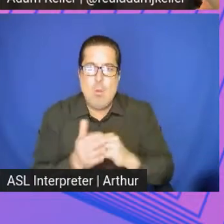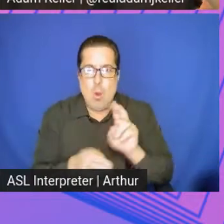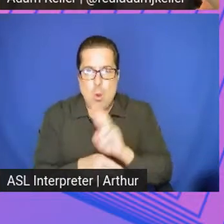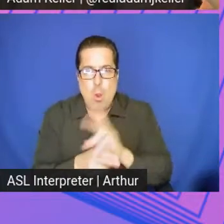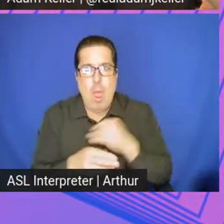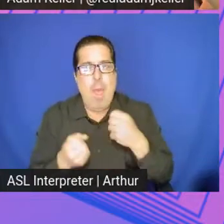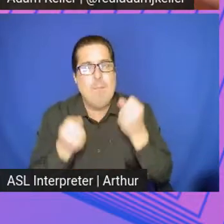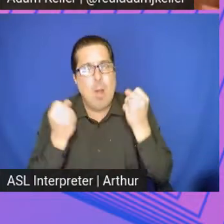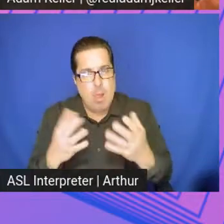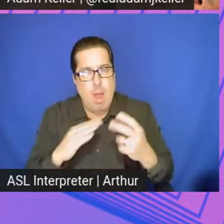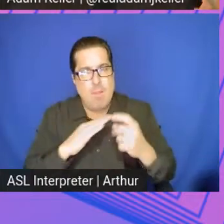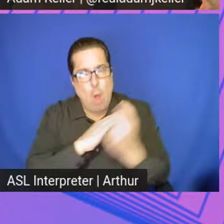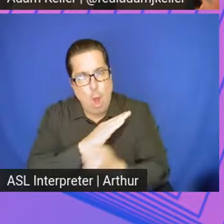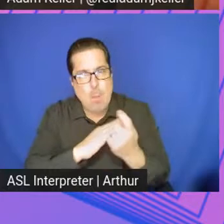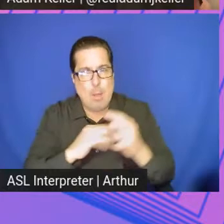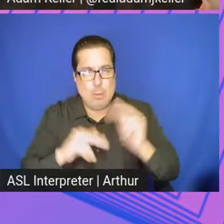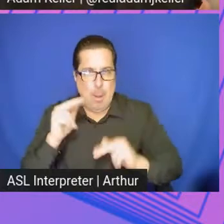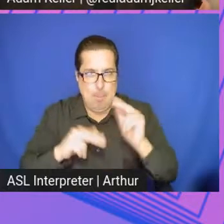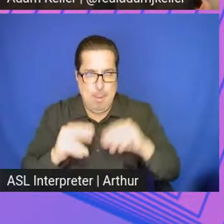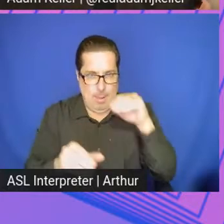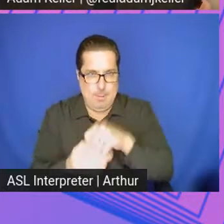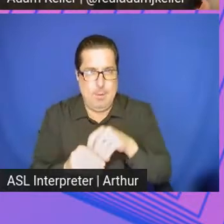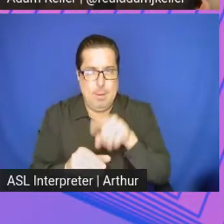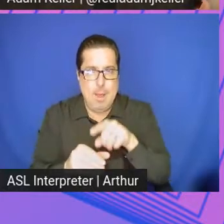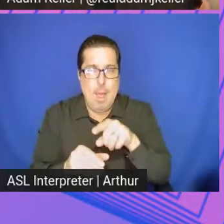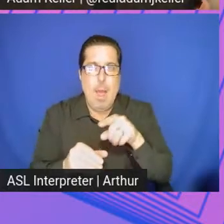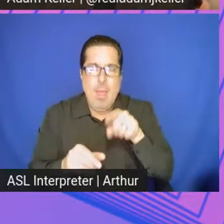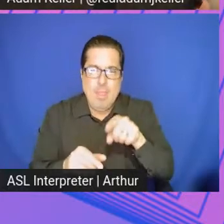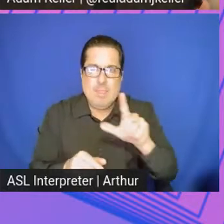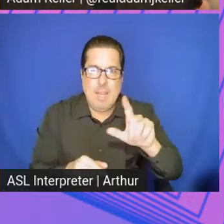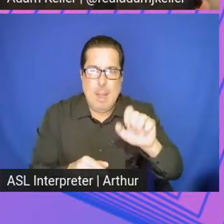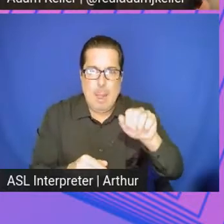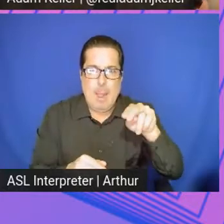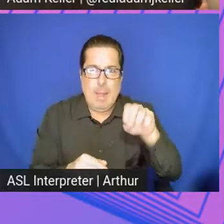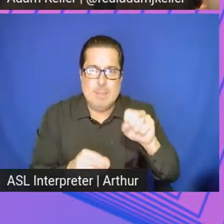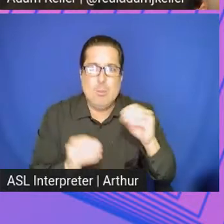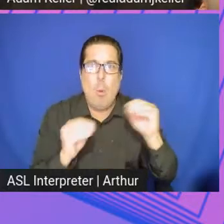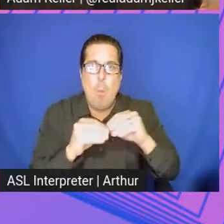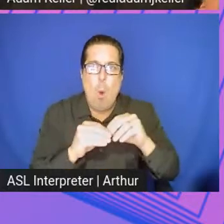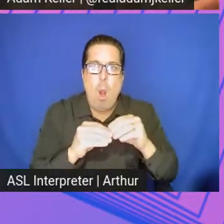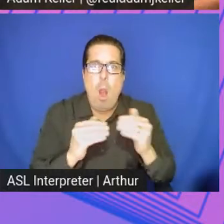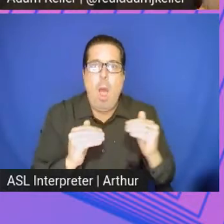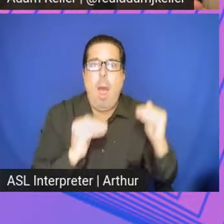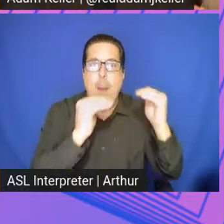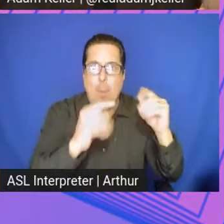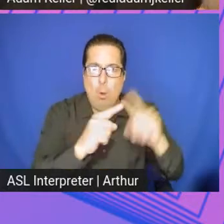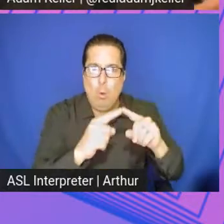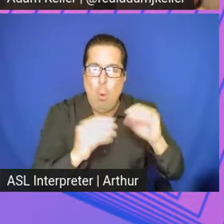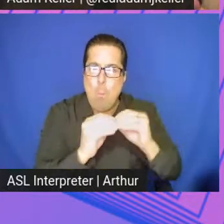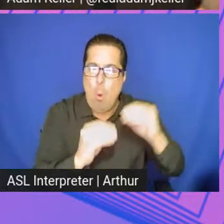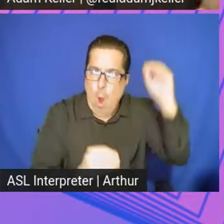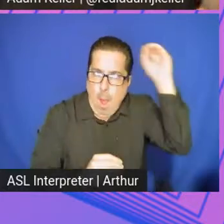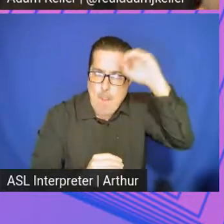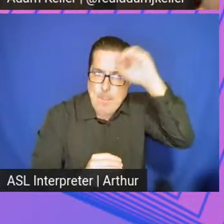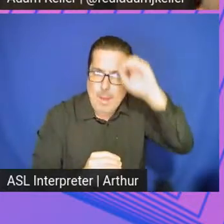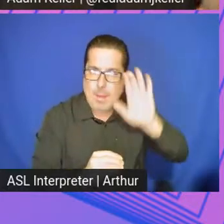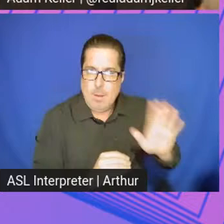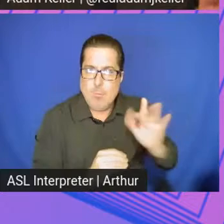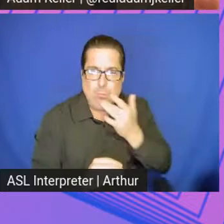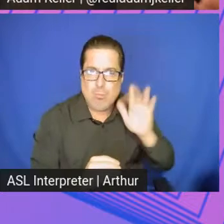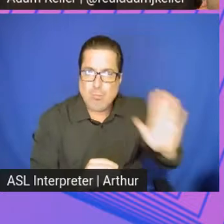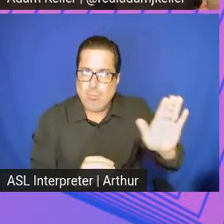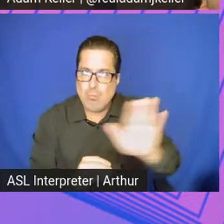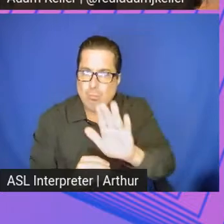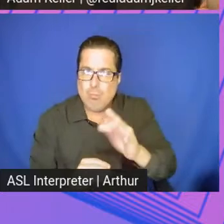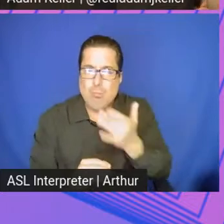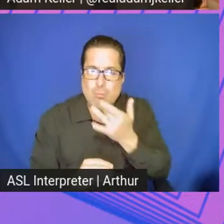in. So this is why it leans up towards a little more opinionated, more so than, let's say, CloudFormation.